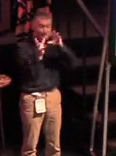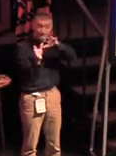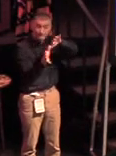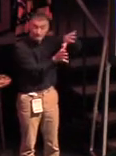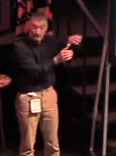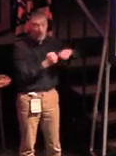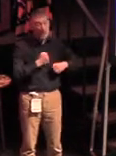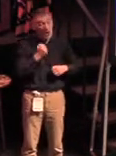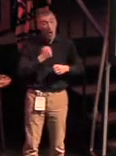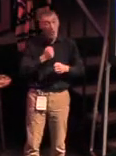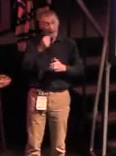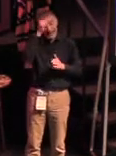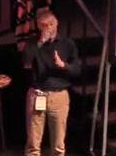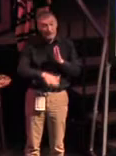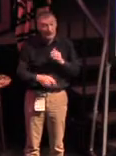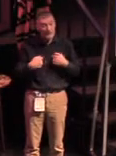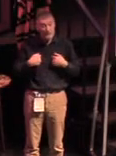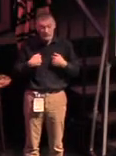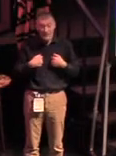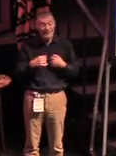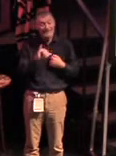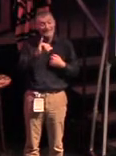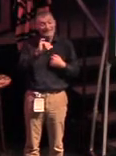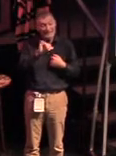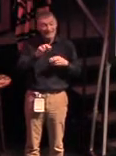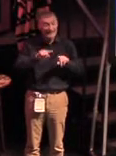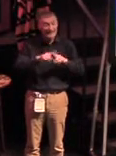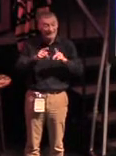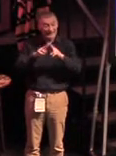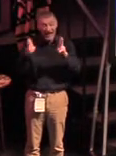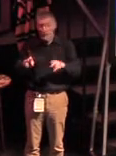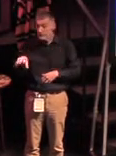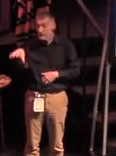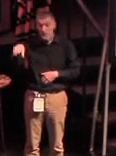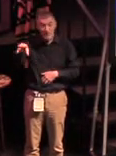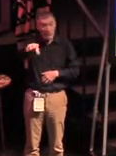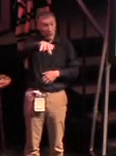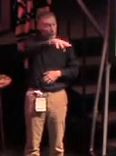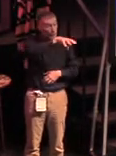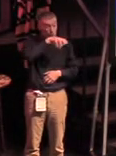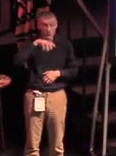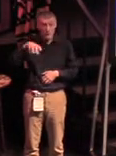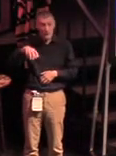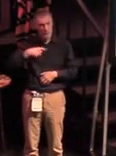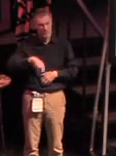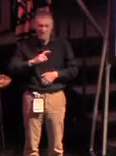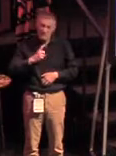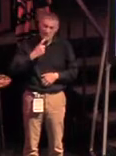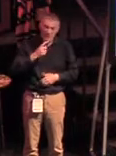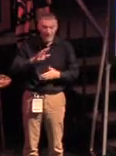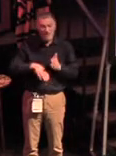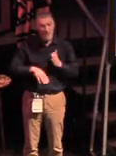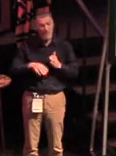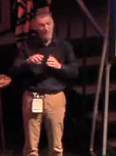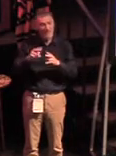to 16 different houses. My resourcefulness comes from the fact that I left home when I was 14. My charisma comes from